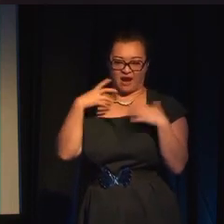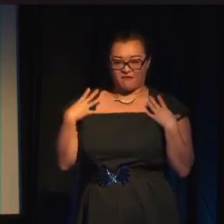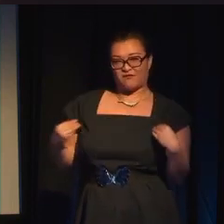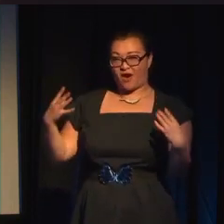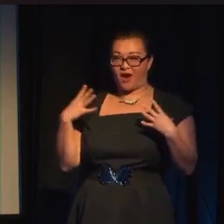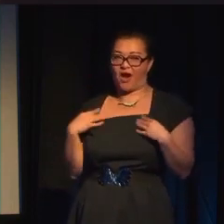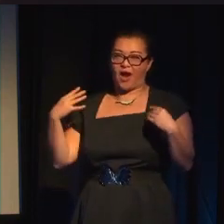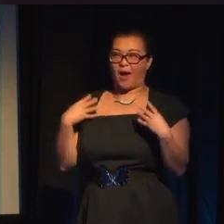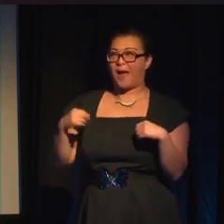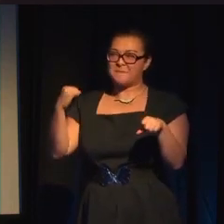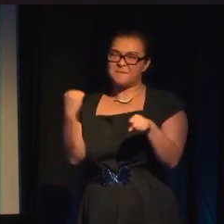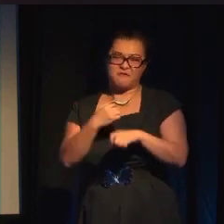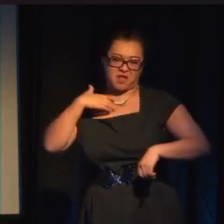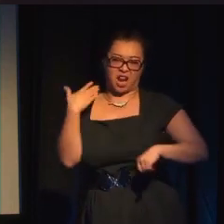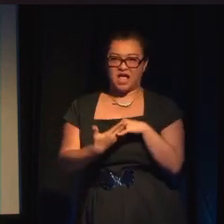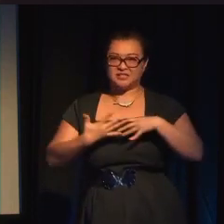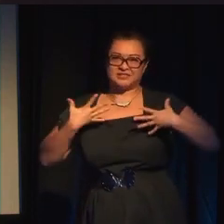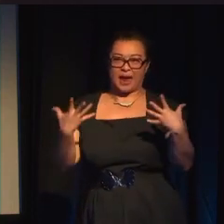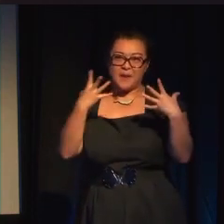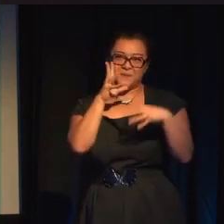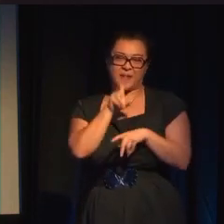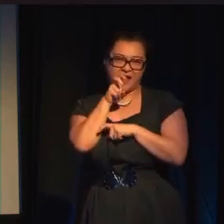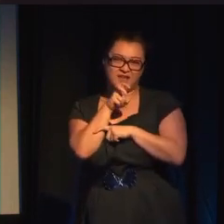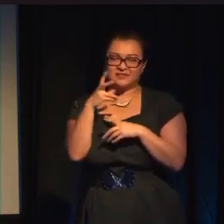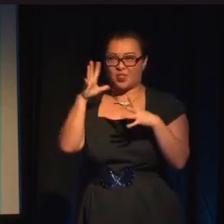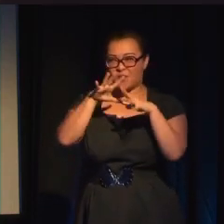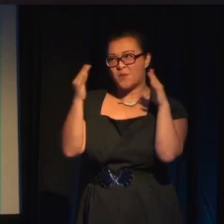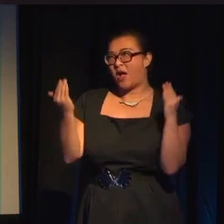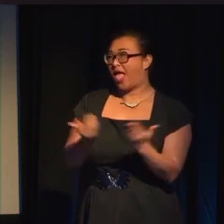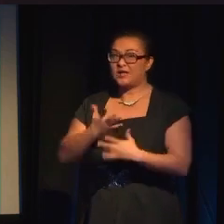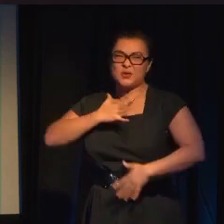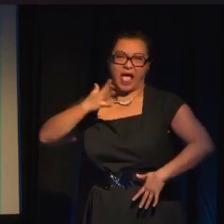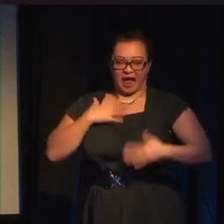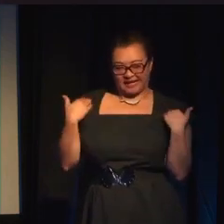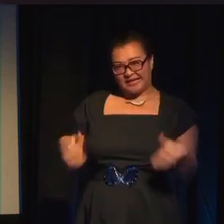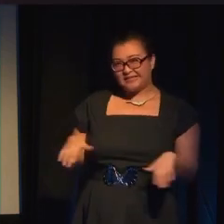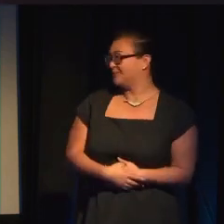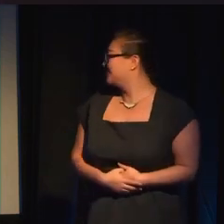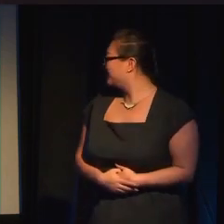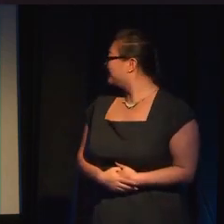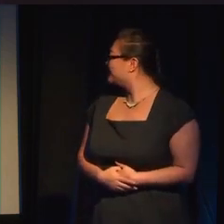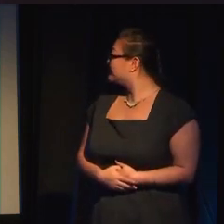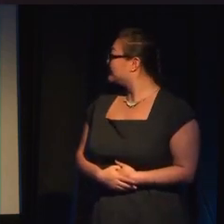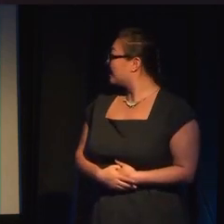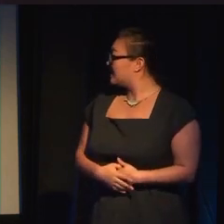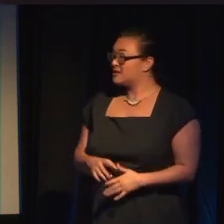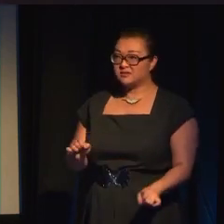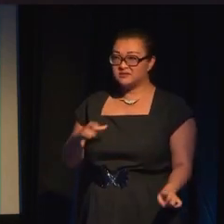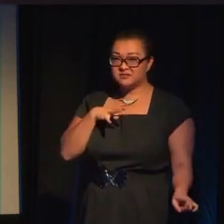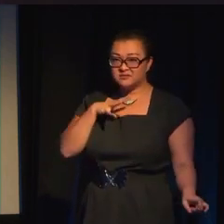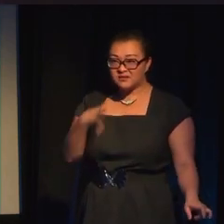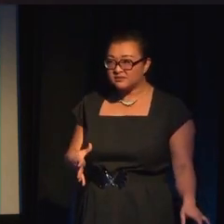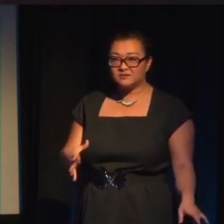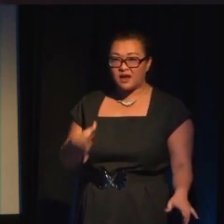10 beavers in the world. Do you like it? It's disgusting and